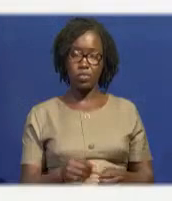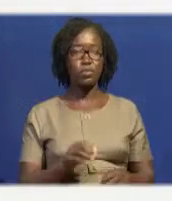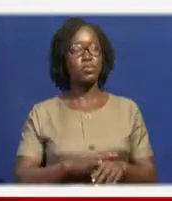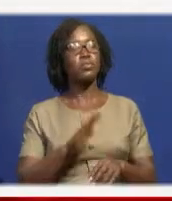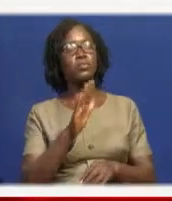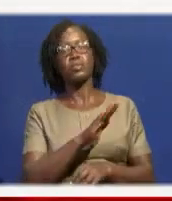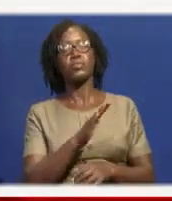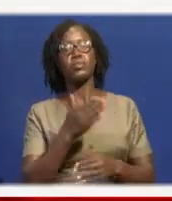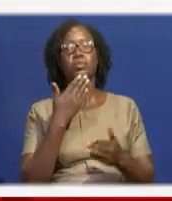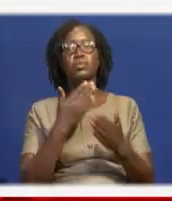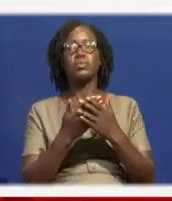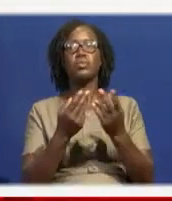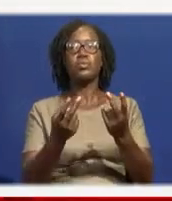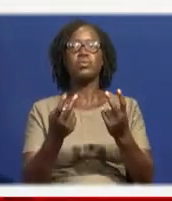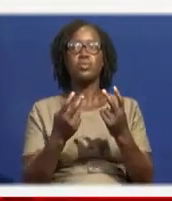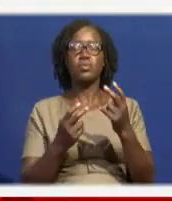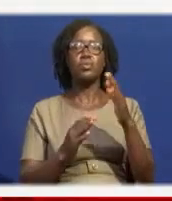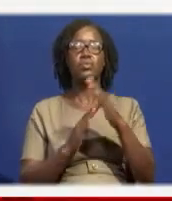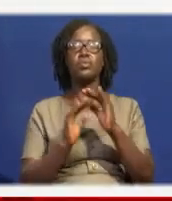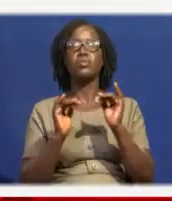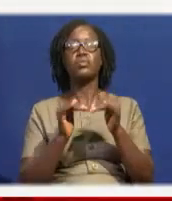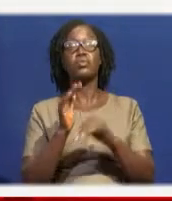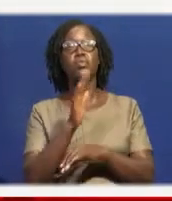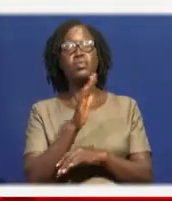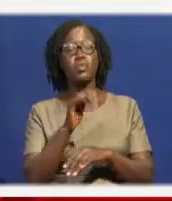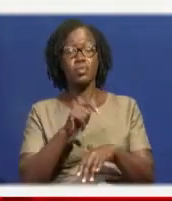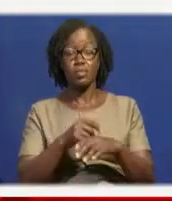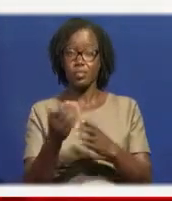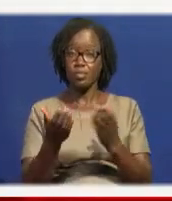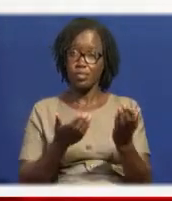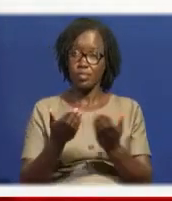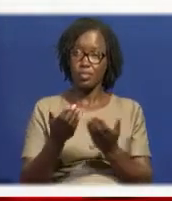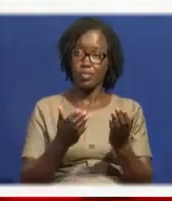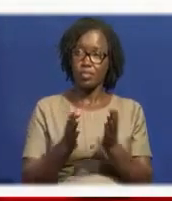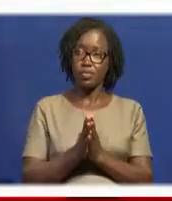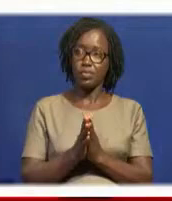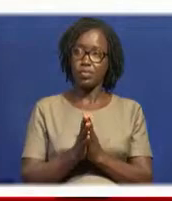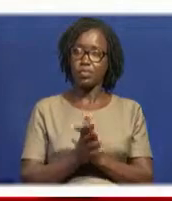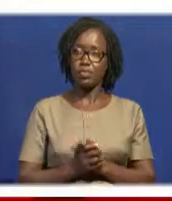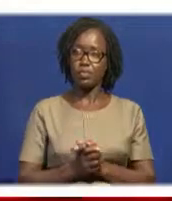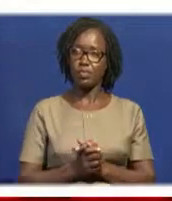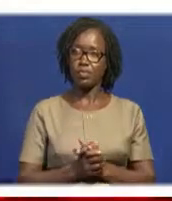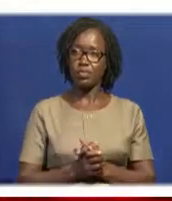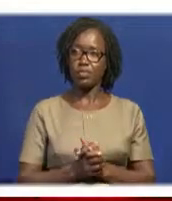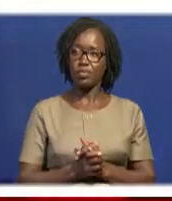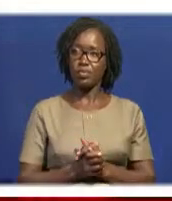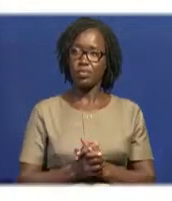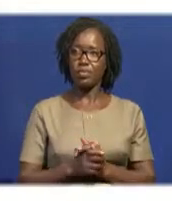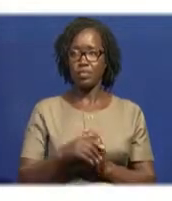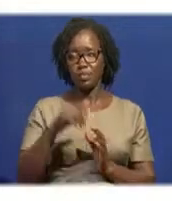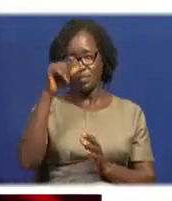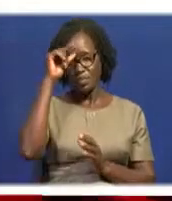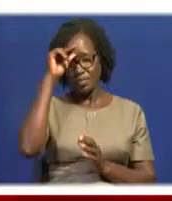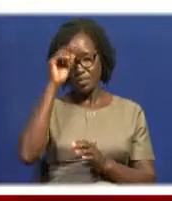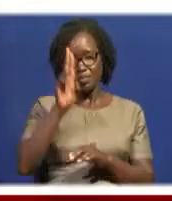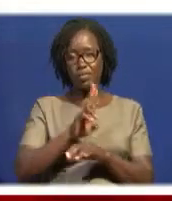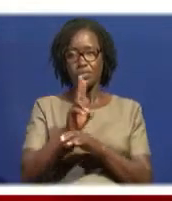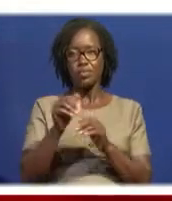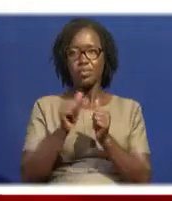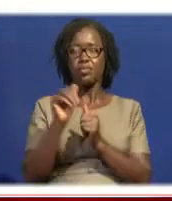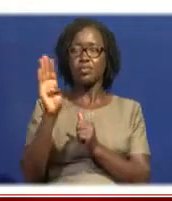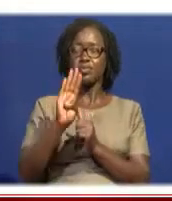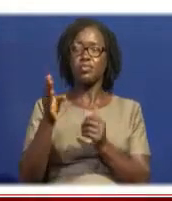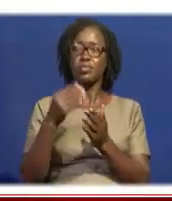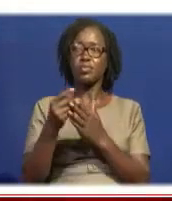Very good evening to you. Thank you for watching Prime Edition this evening. Time for business. I am Betty Kiptum. Now, the government will use 10